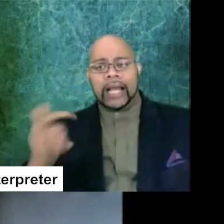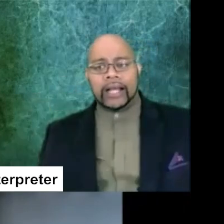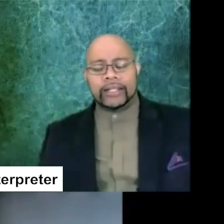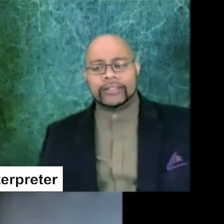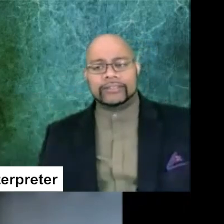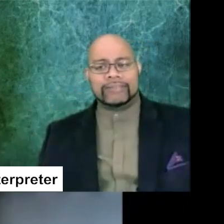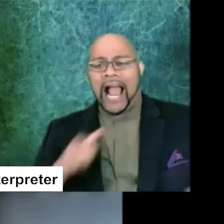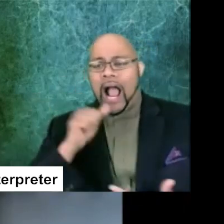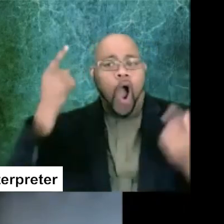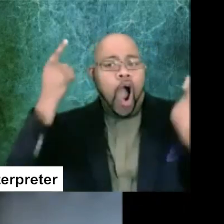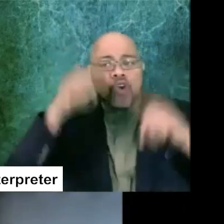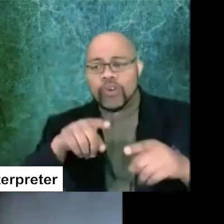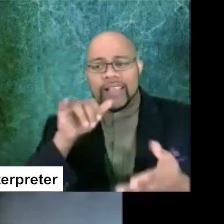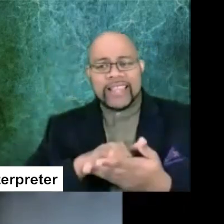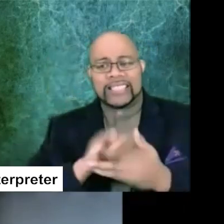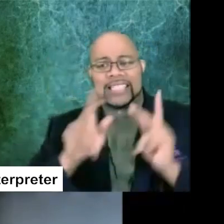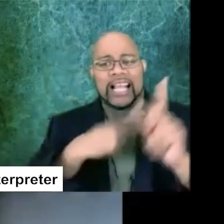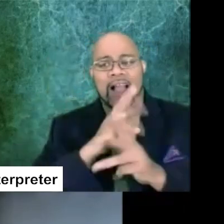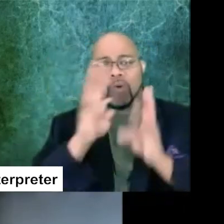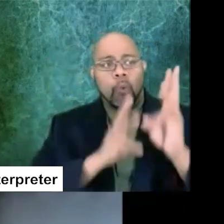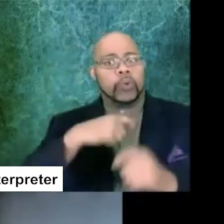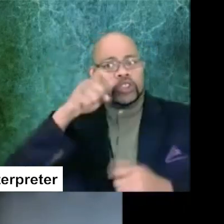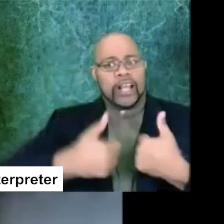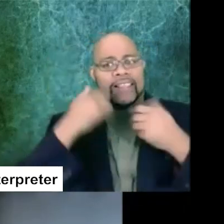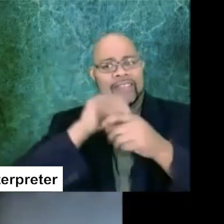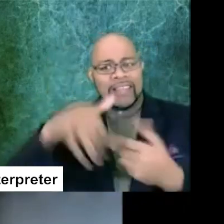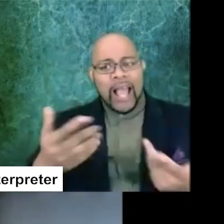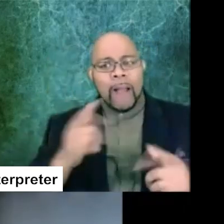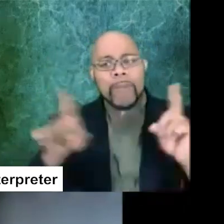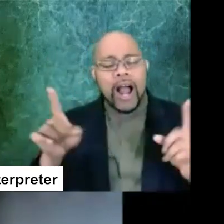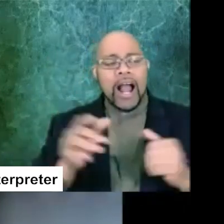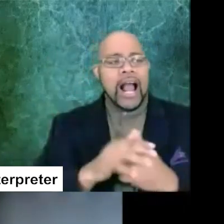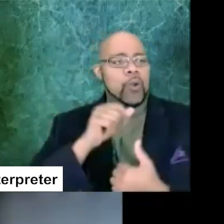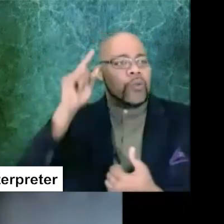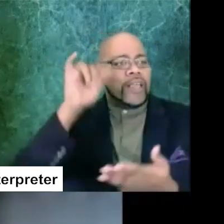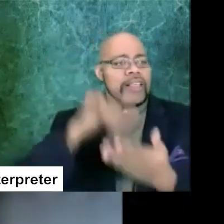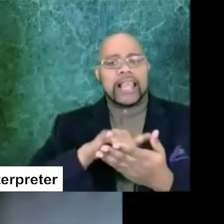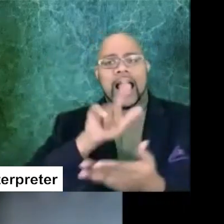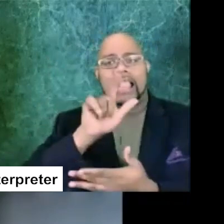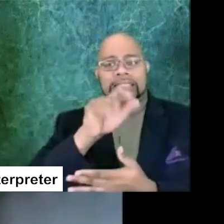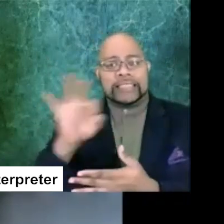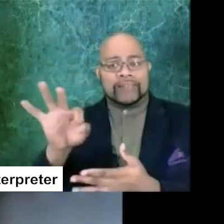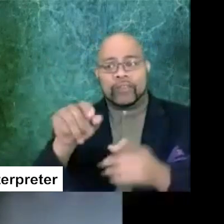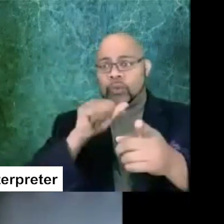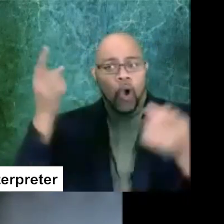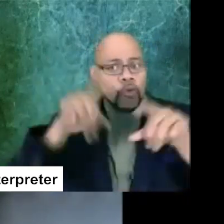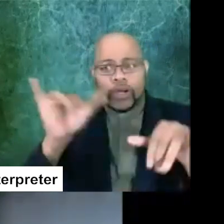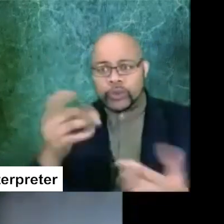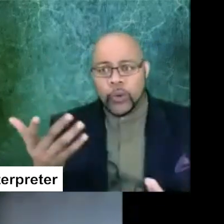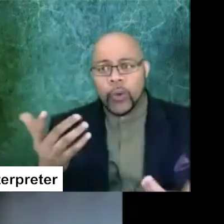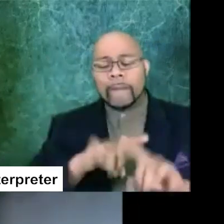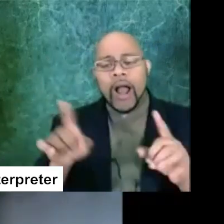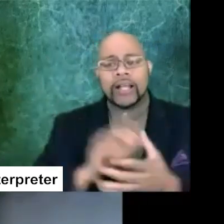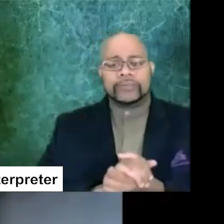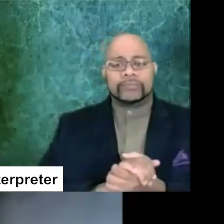I don't agree that that's the kind of world we should live in, but, and I don't think, Lateef, that you do either, but